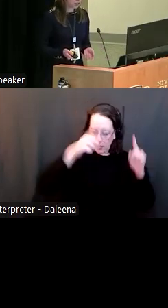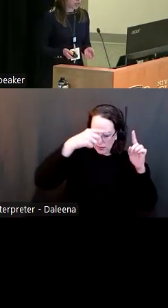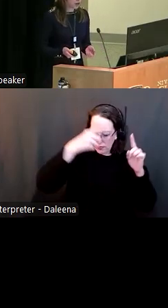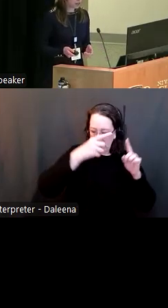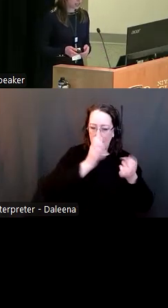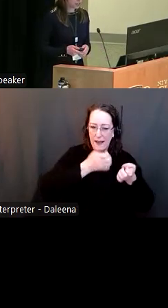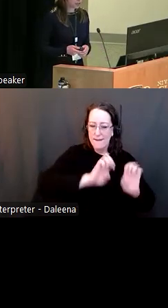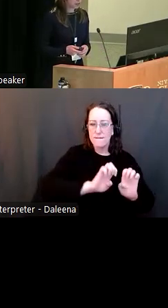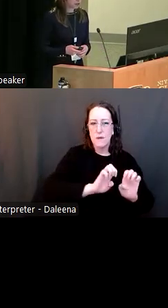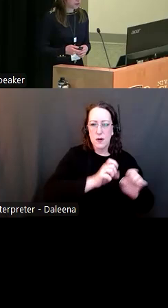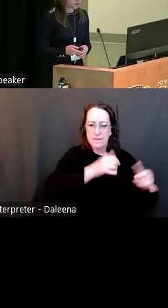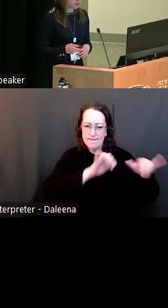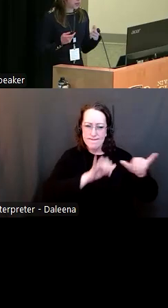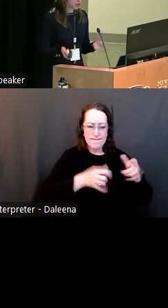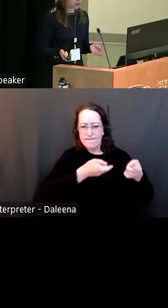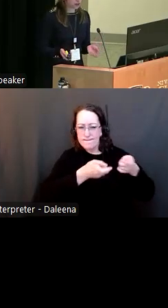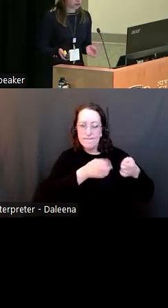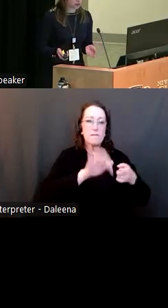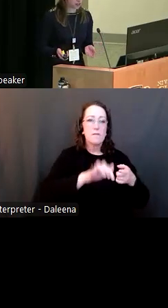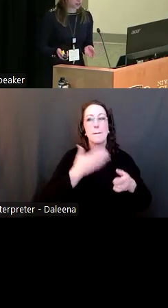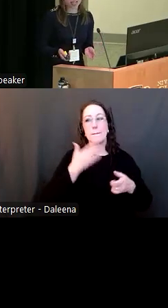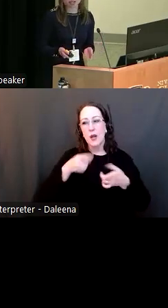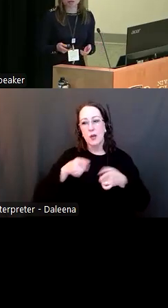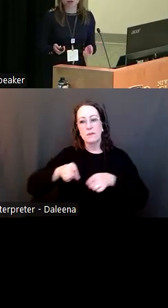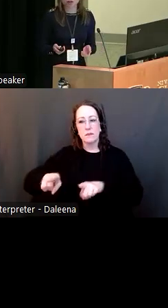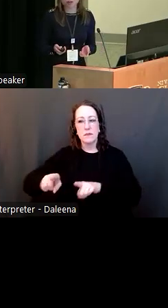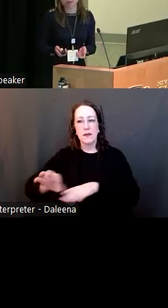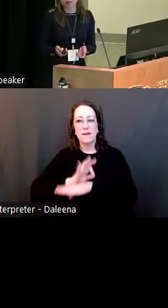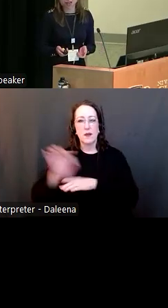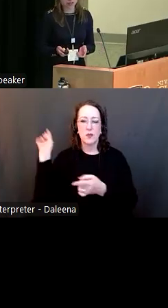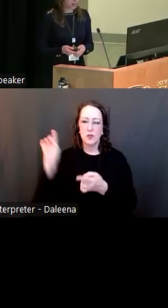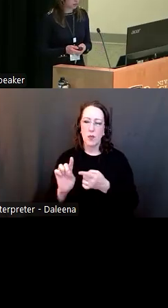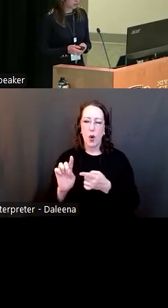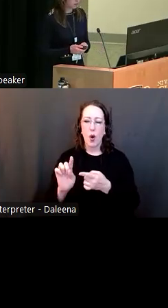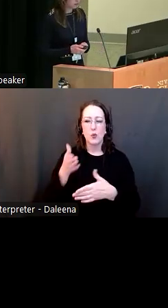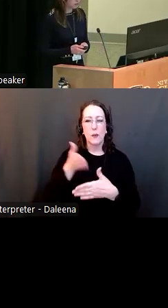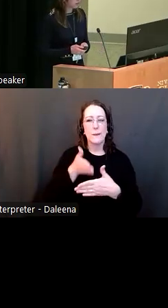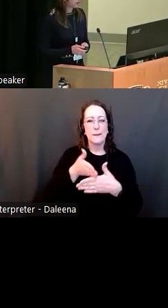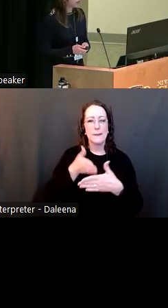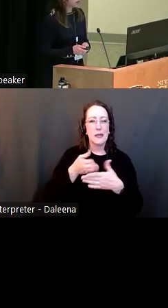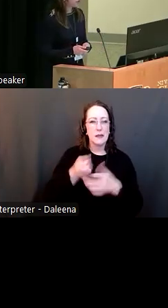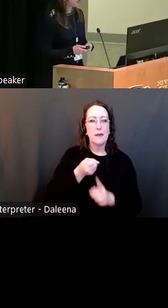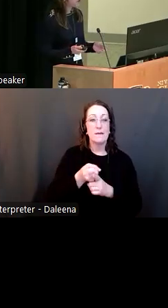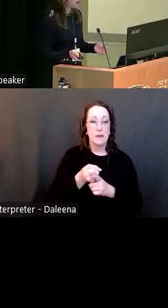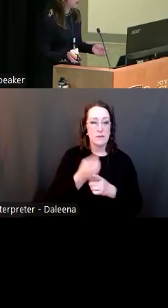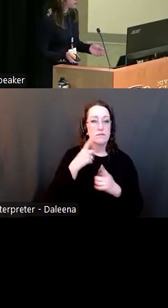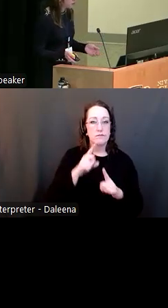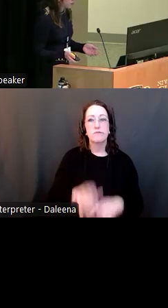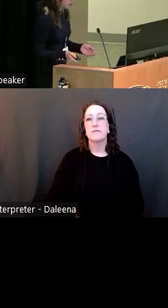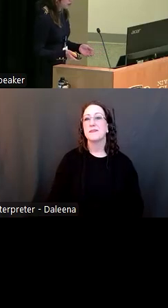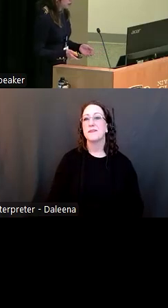modulation relating to better concurrent functioning at a small to medium effect size. So